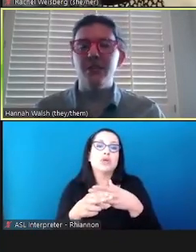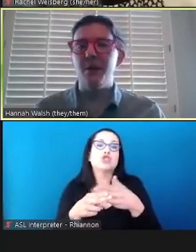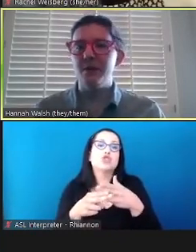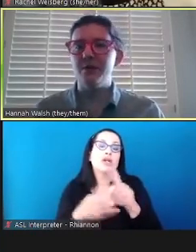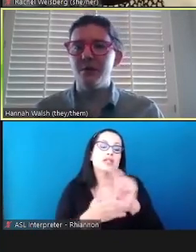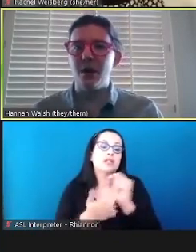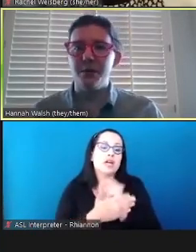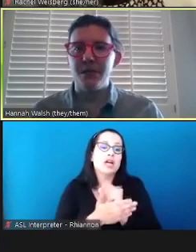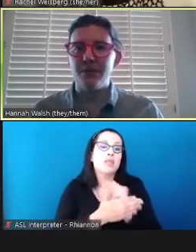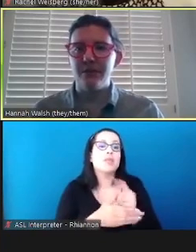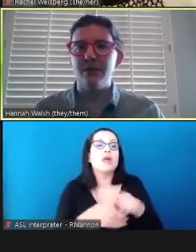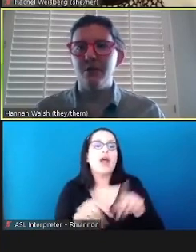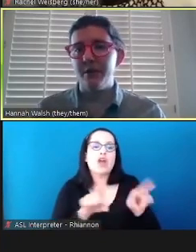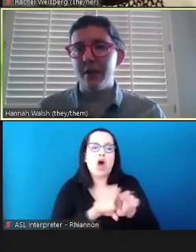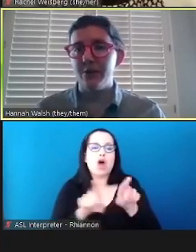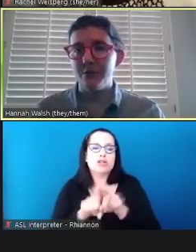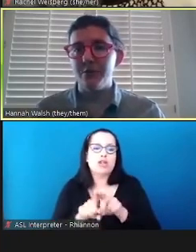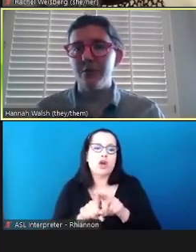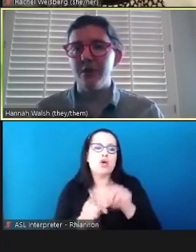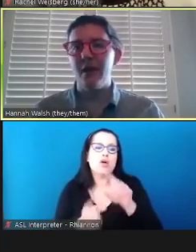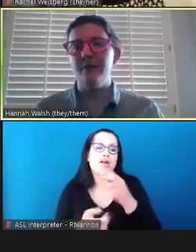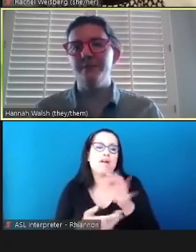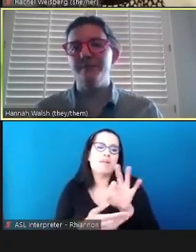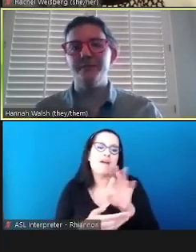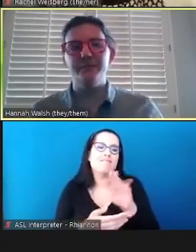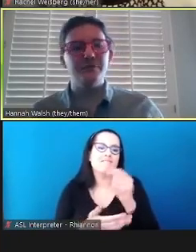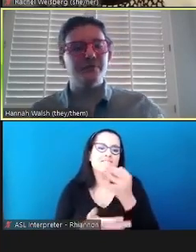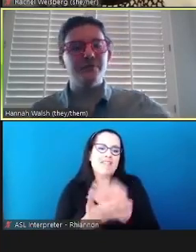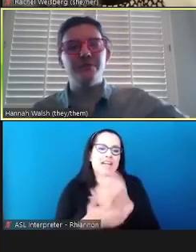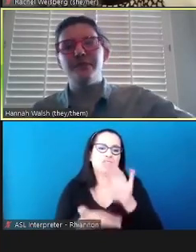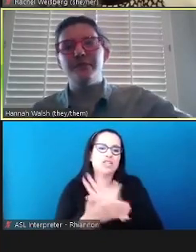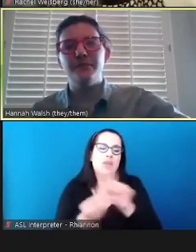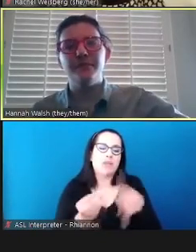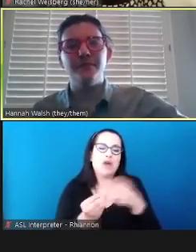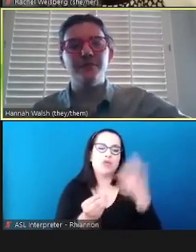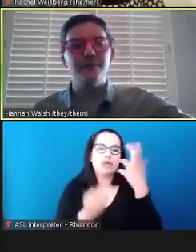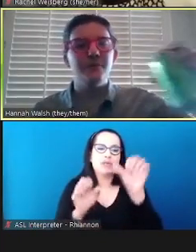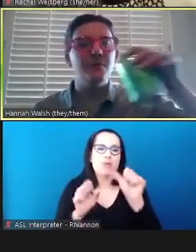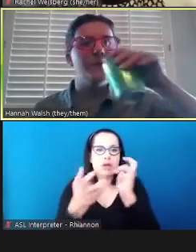fact sheet about reasonable accommodations that you might find useful to look at.